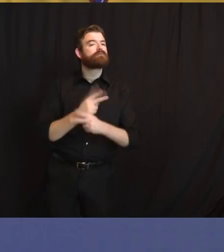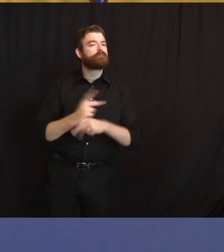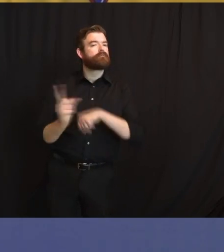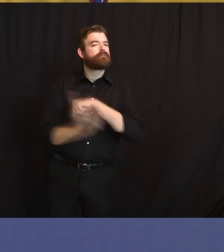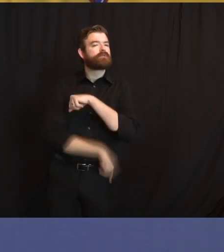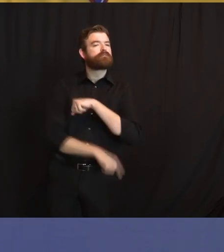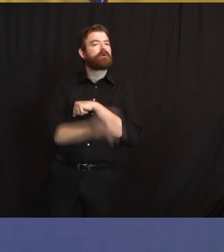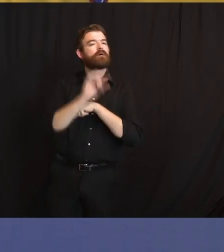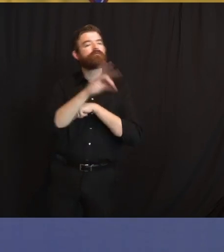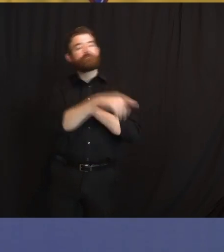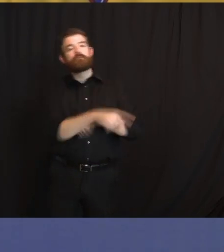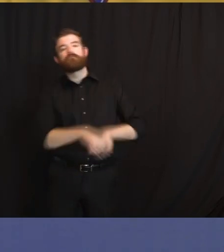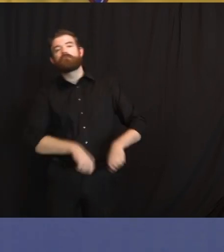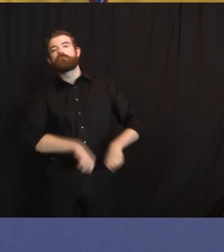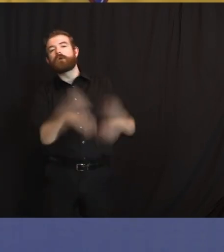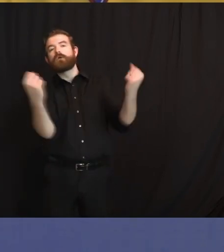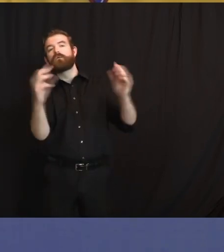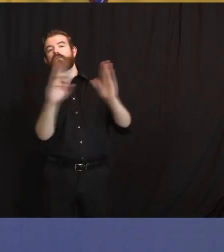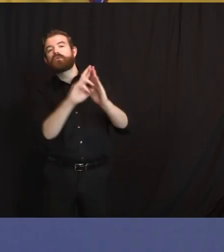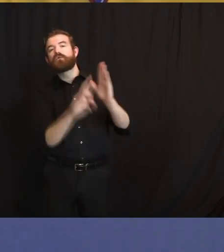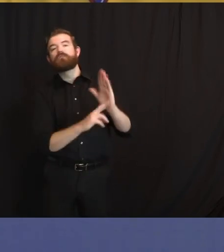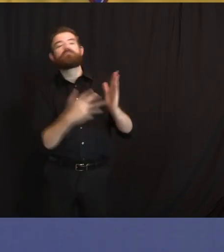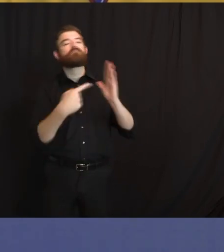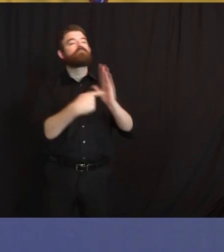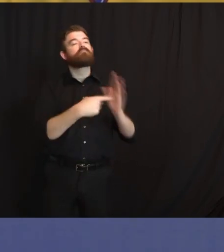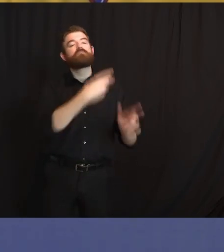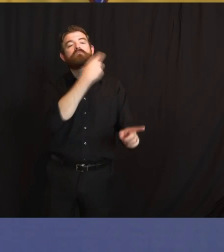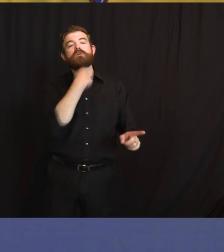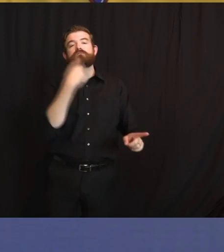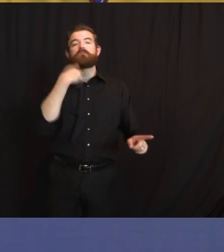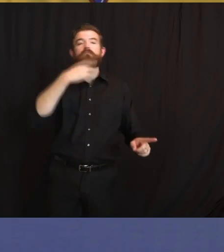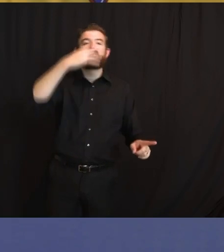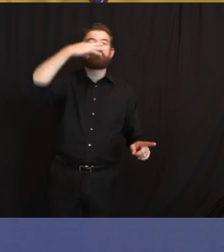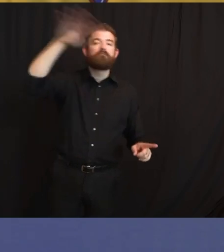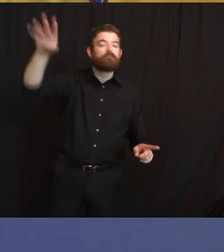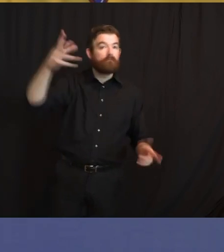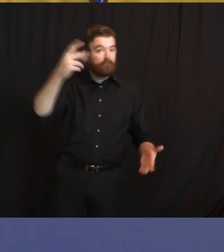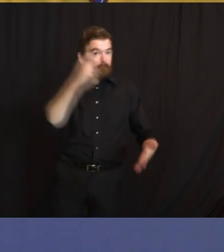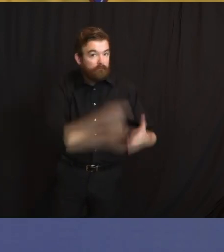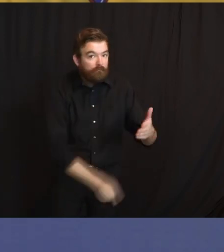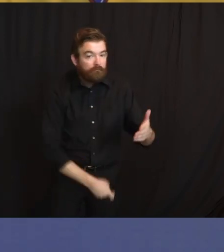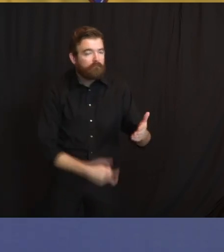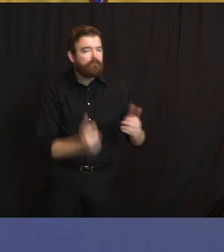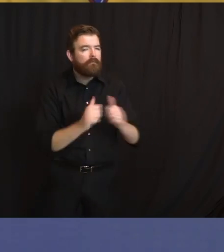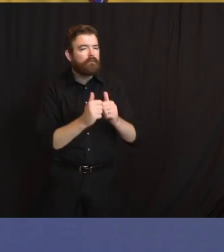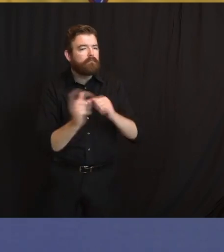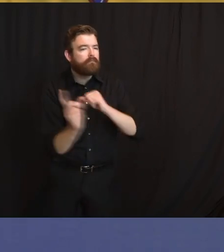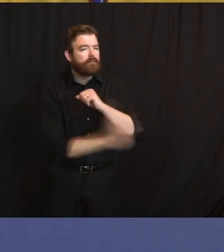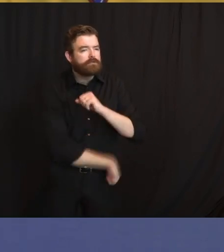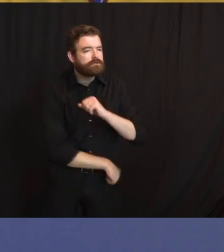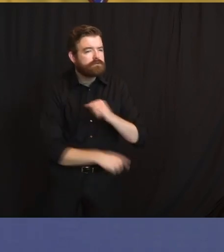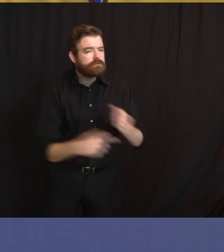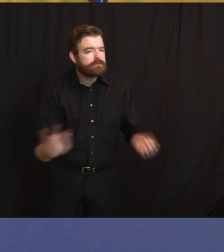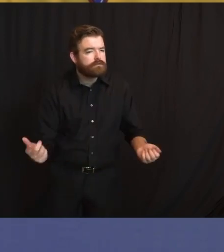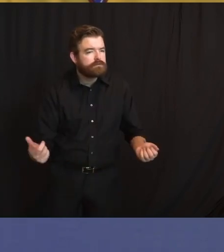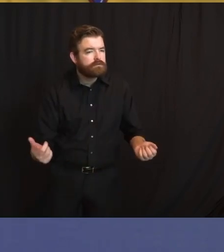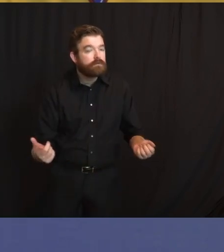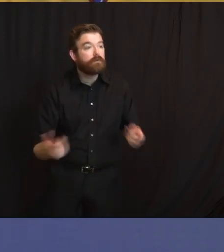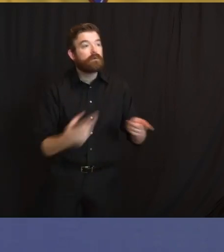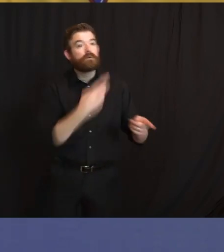the restaurants, outdoor dining expect? And how does hitting pause on indoor dining affect weddings and banquet halls? Is there